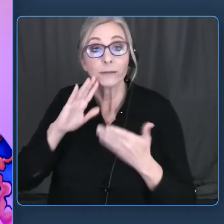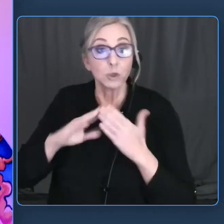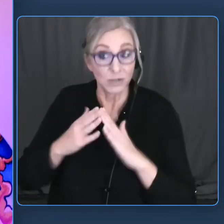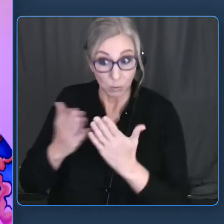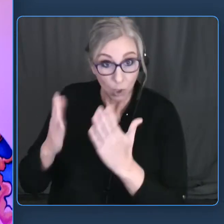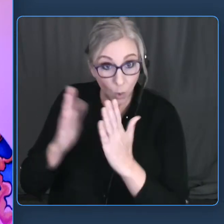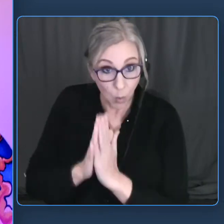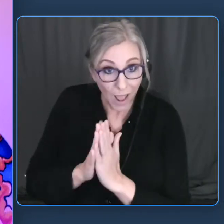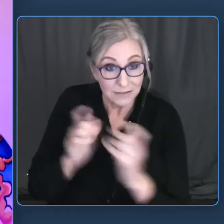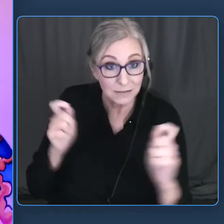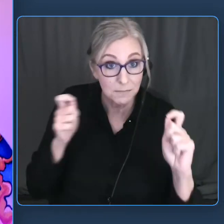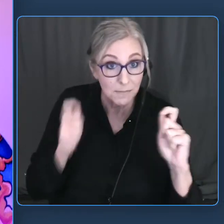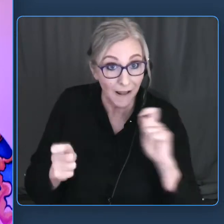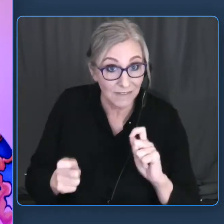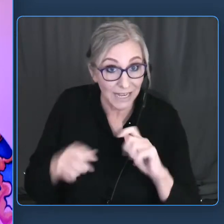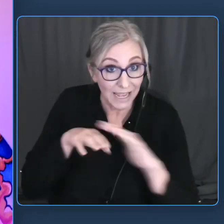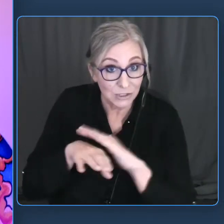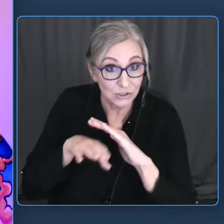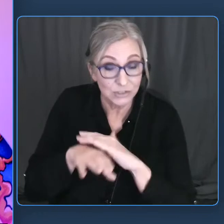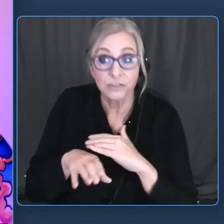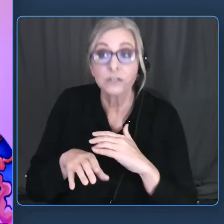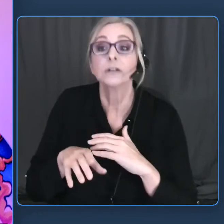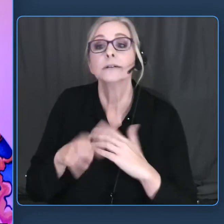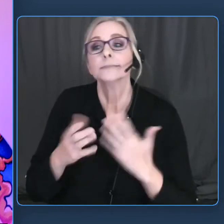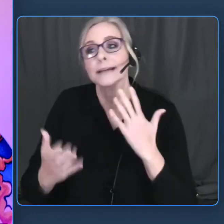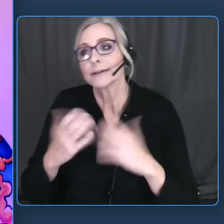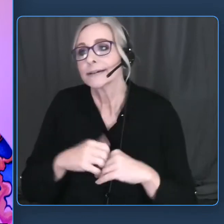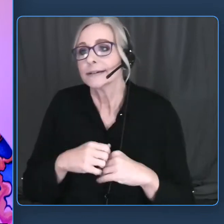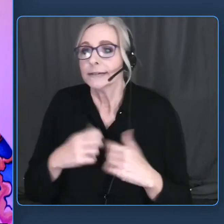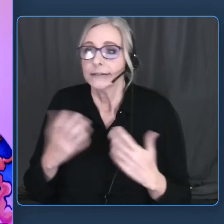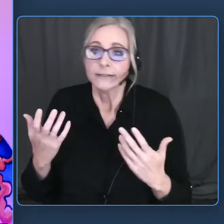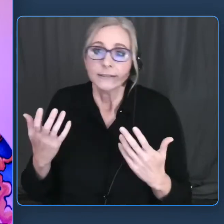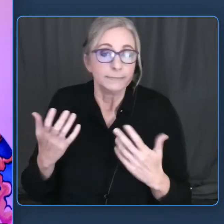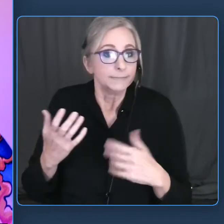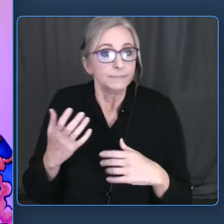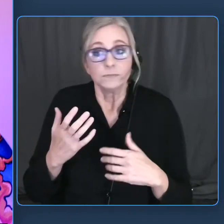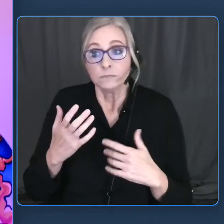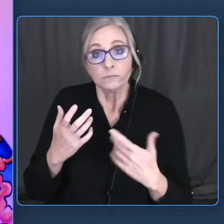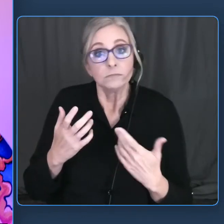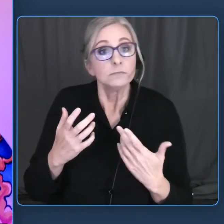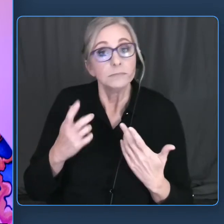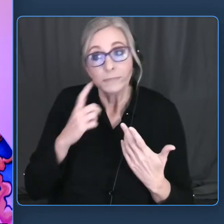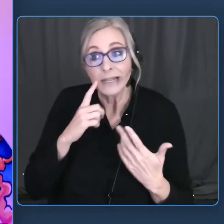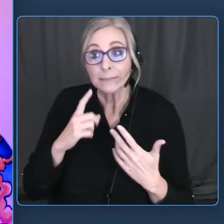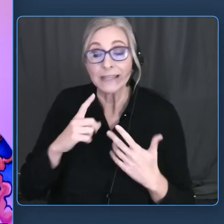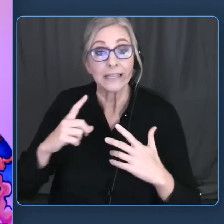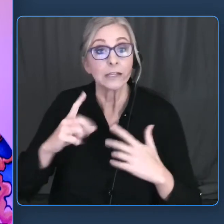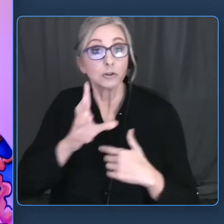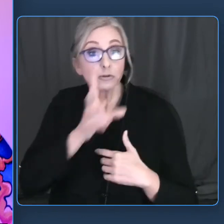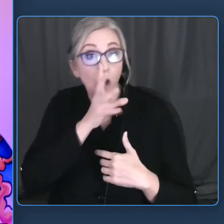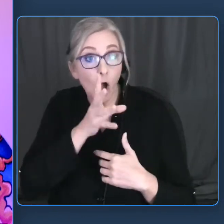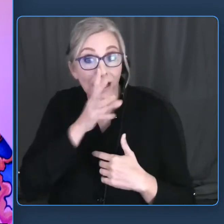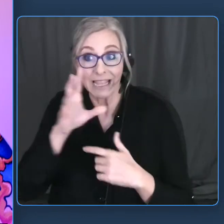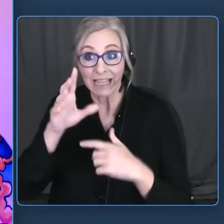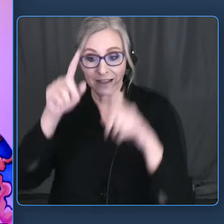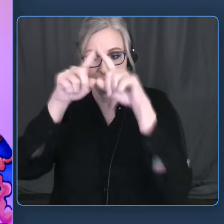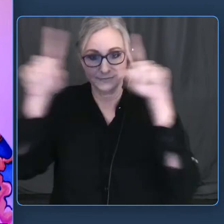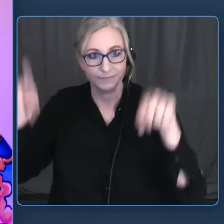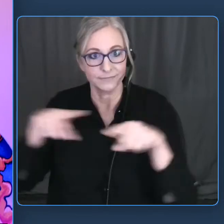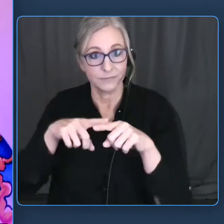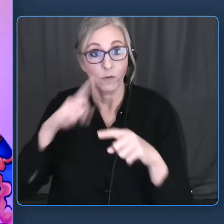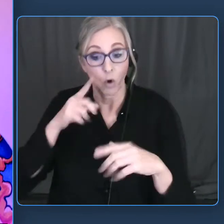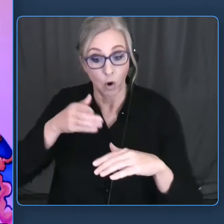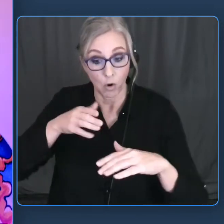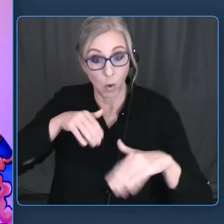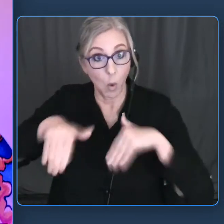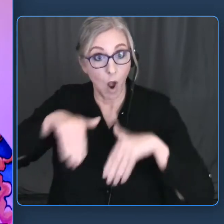such modifications. We might find talking and flashing crosswalk signals, and there are